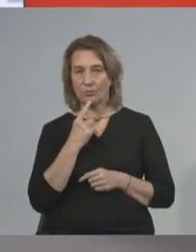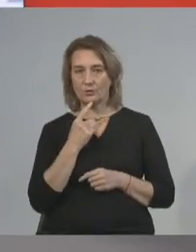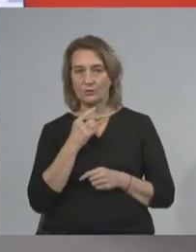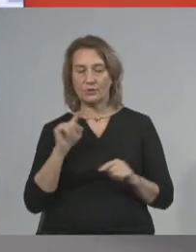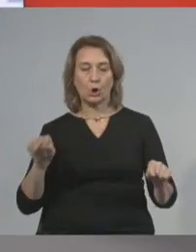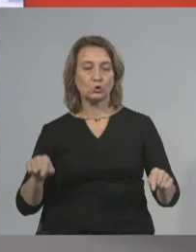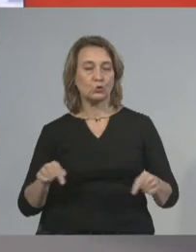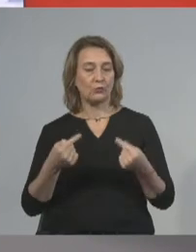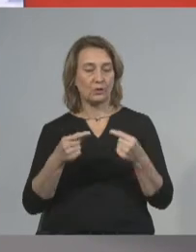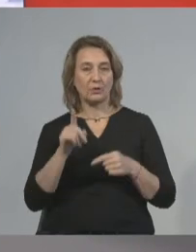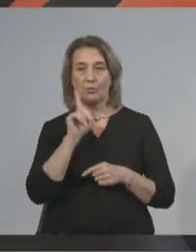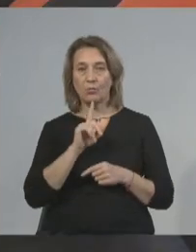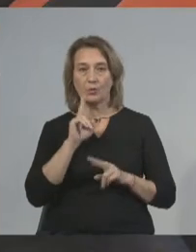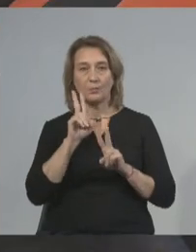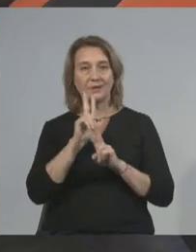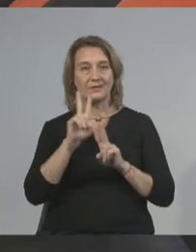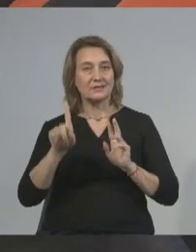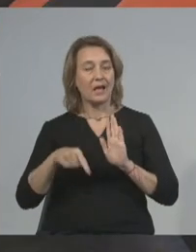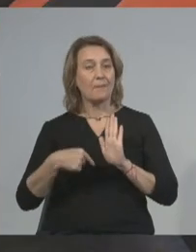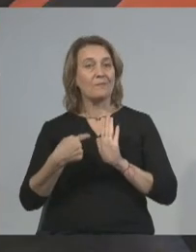tries to create in ukraine